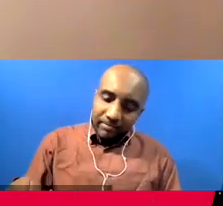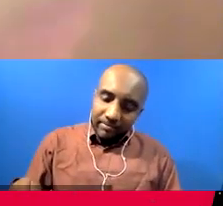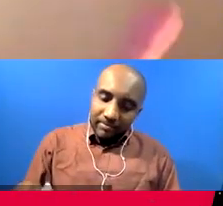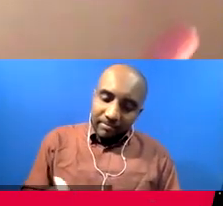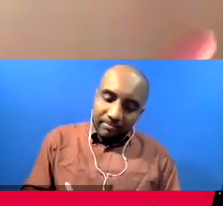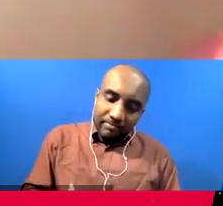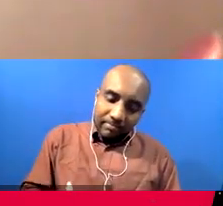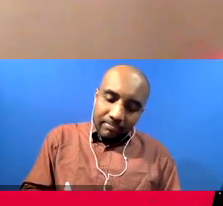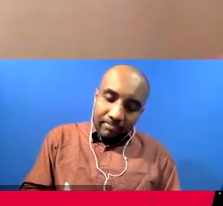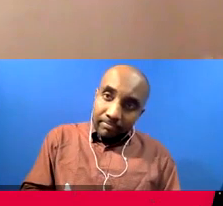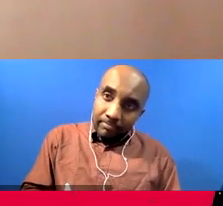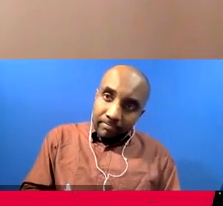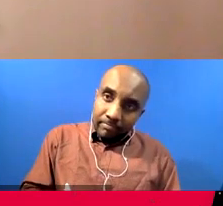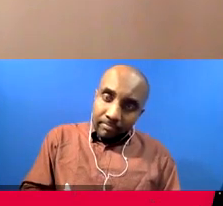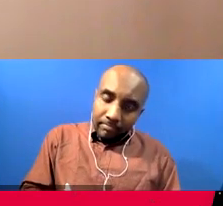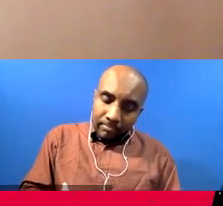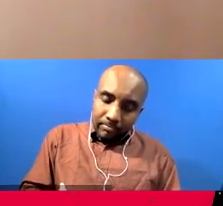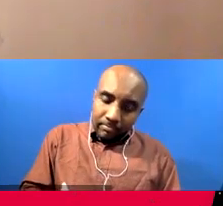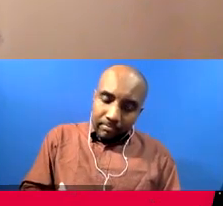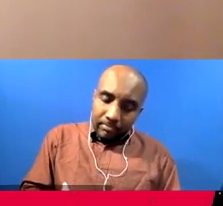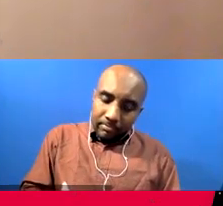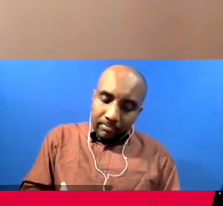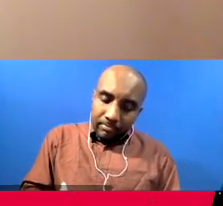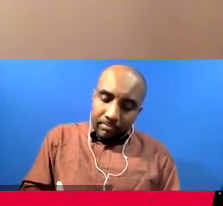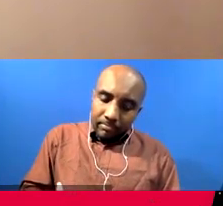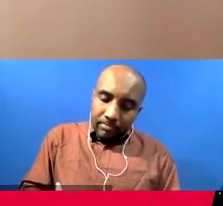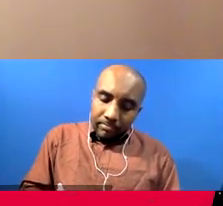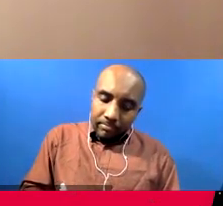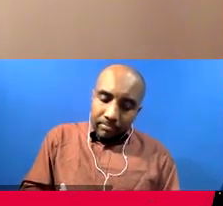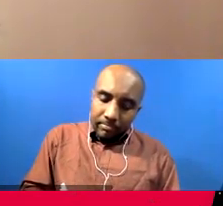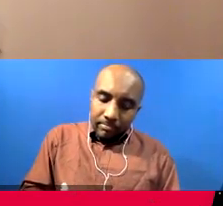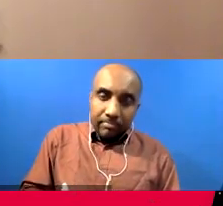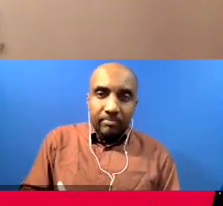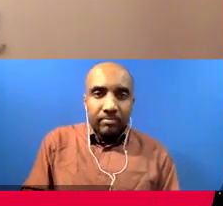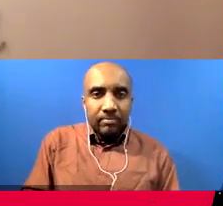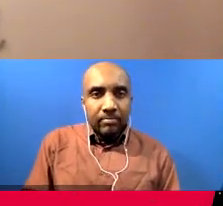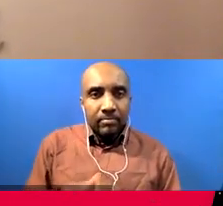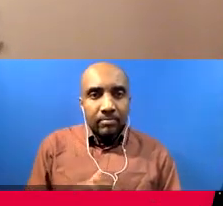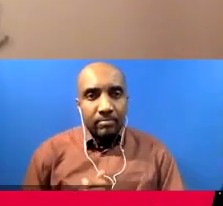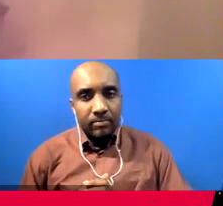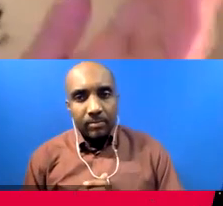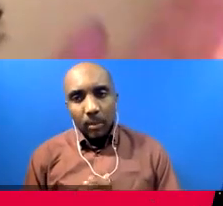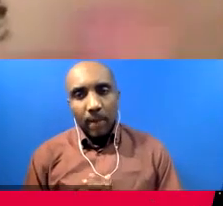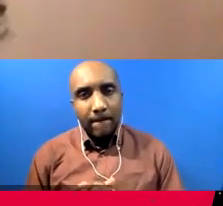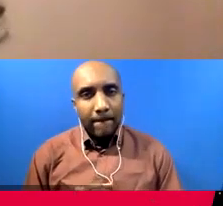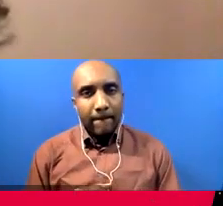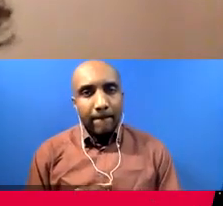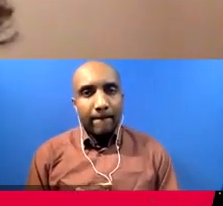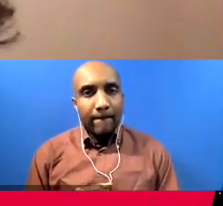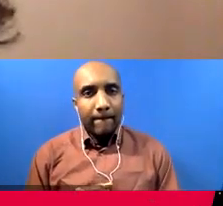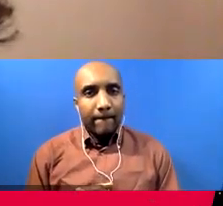same direction, or if anyone wants to like take the question, it's also up to you guys, but we can start with